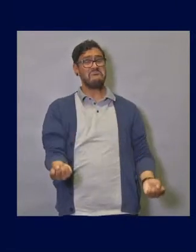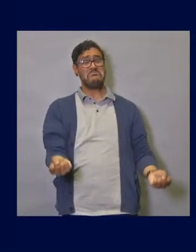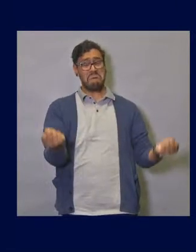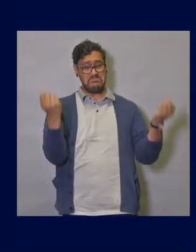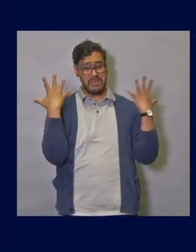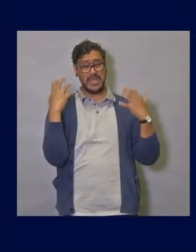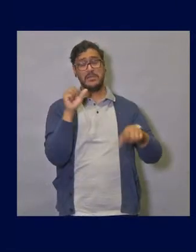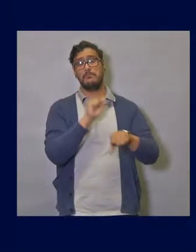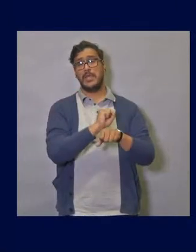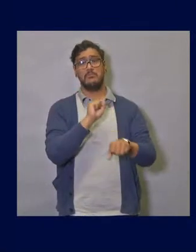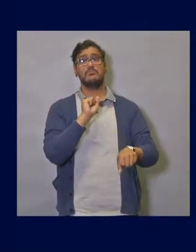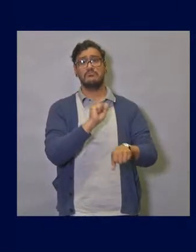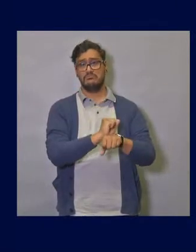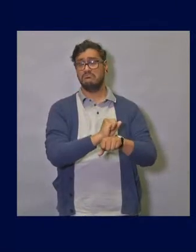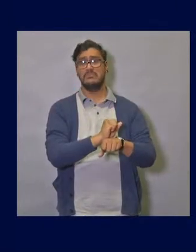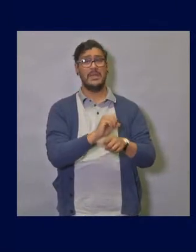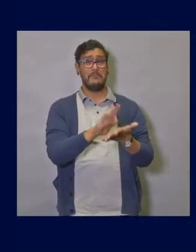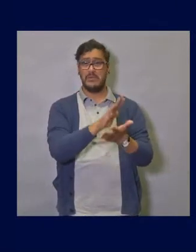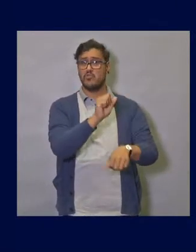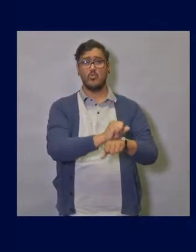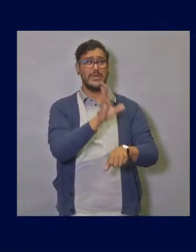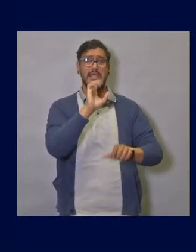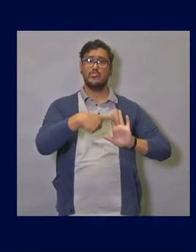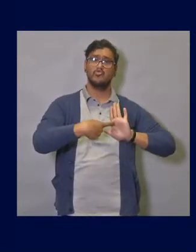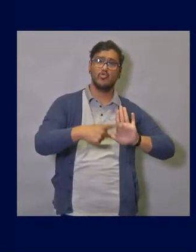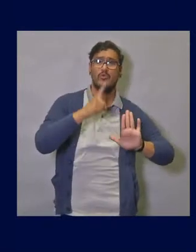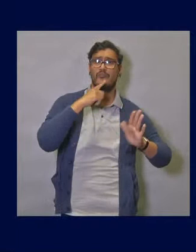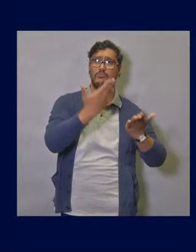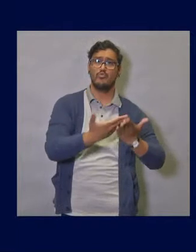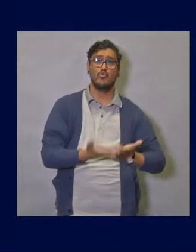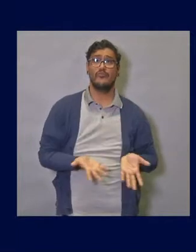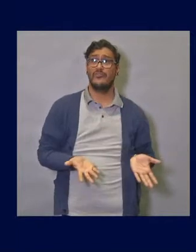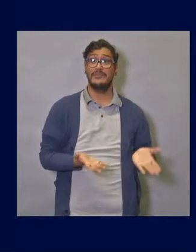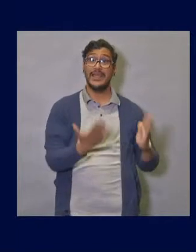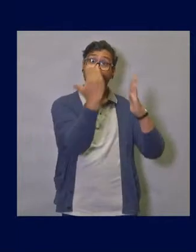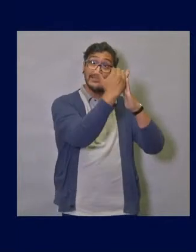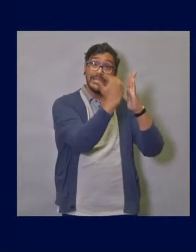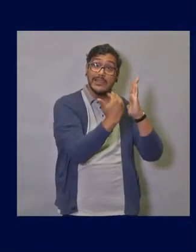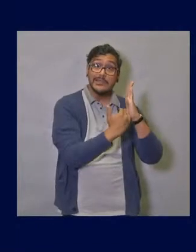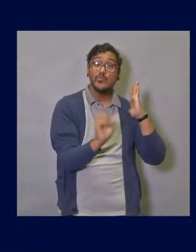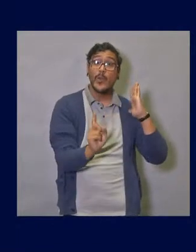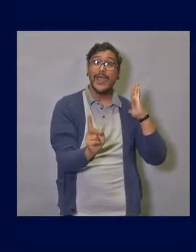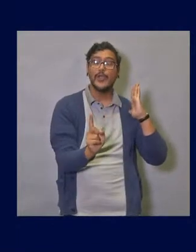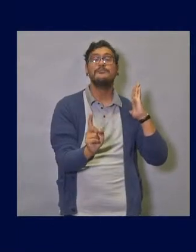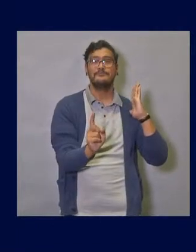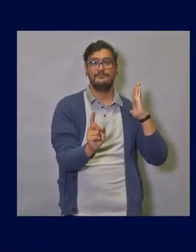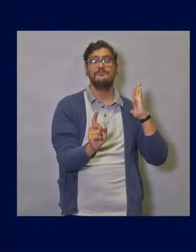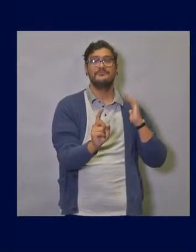verify eligibility, and the list of accepted documents is on our website.